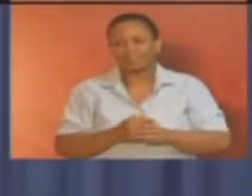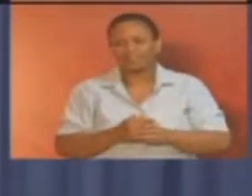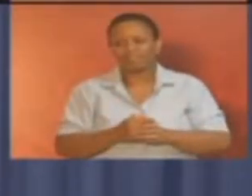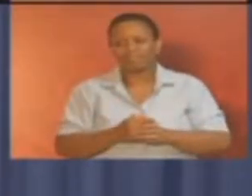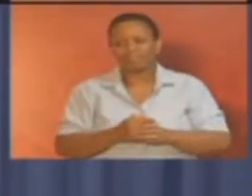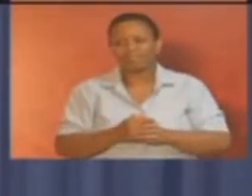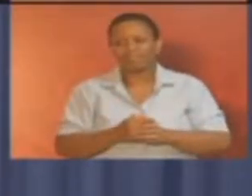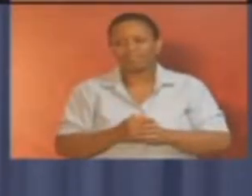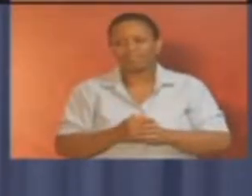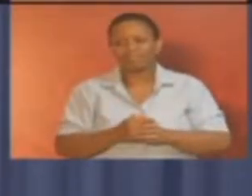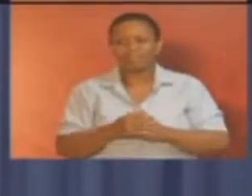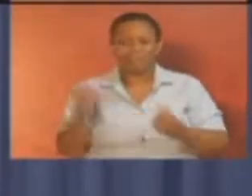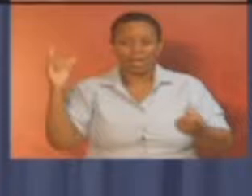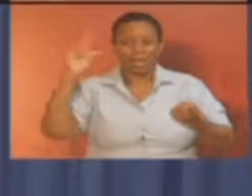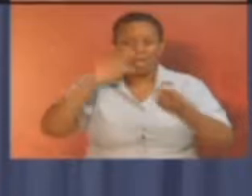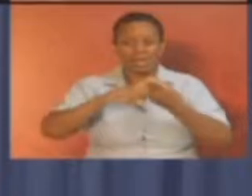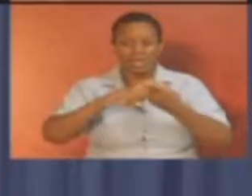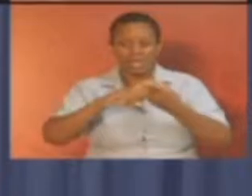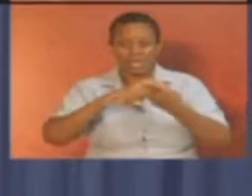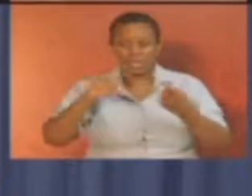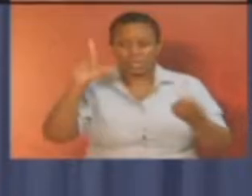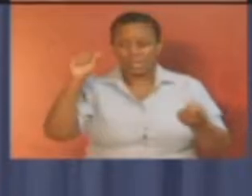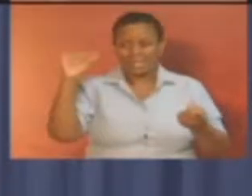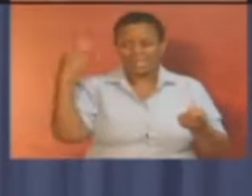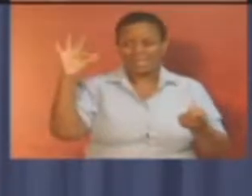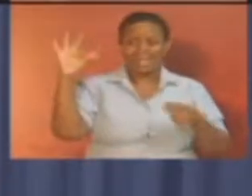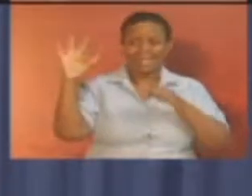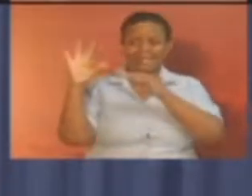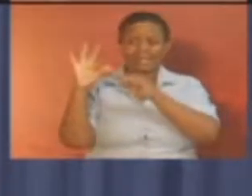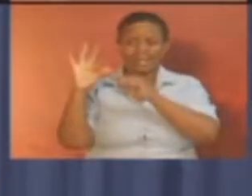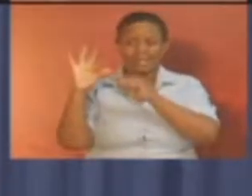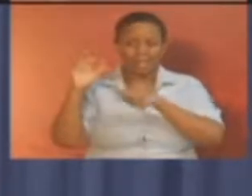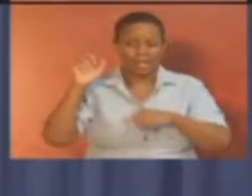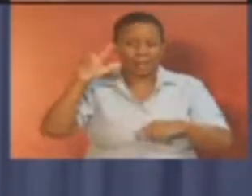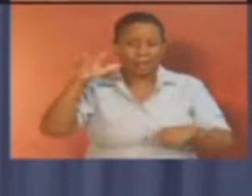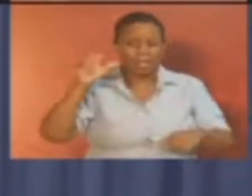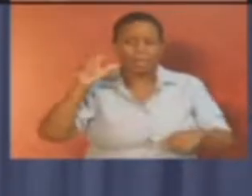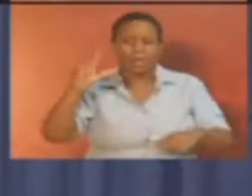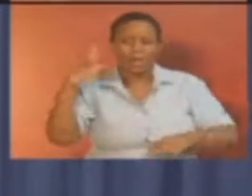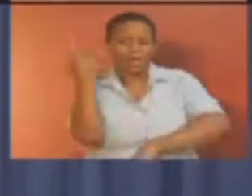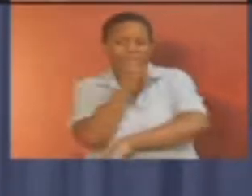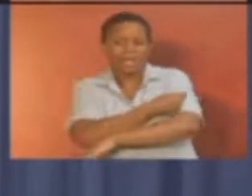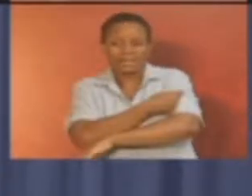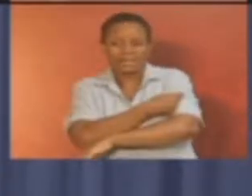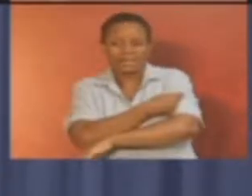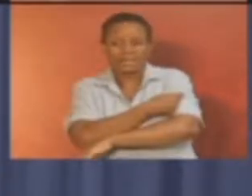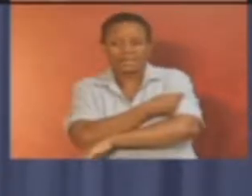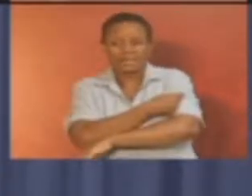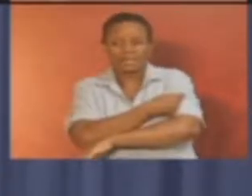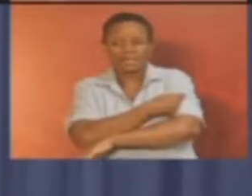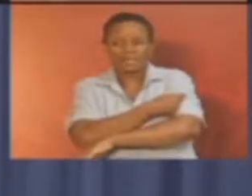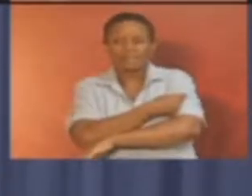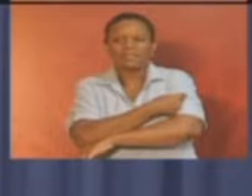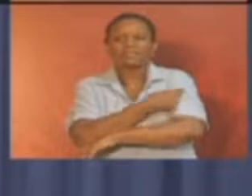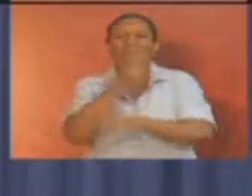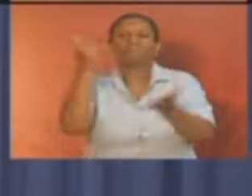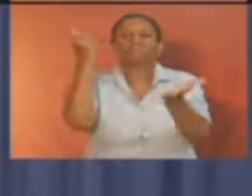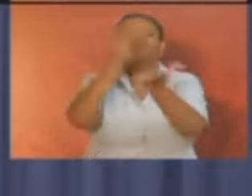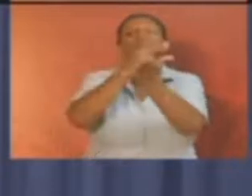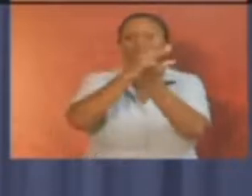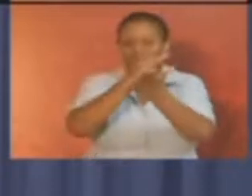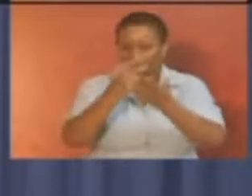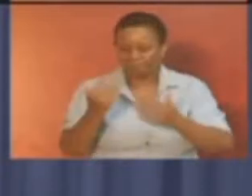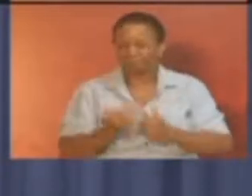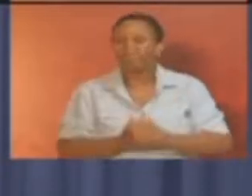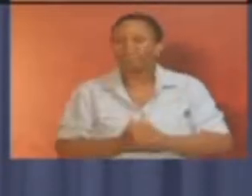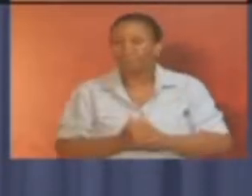got approval in 2019. The point I am trying to make, EUL is a part of